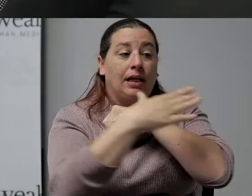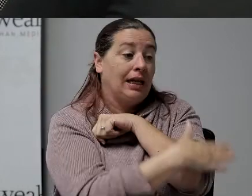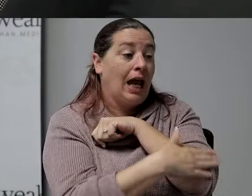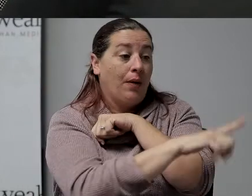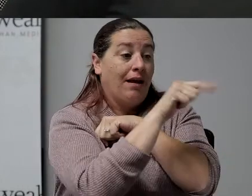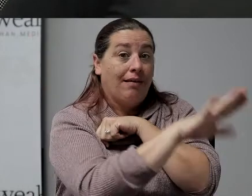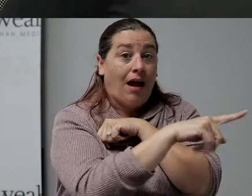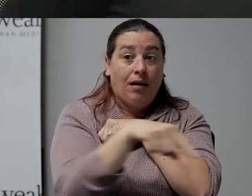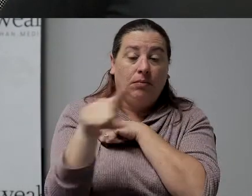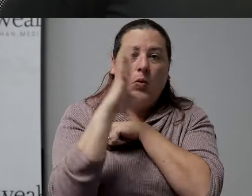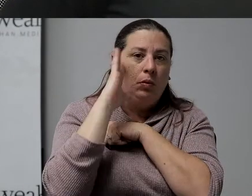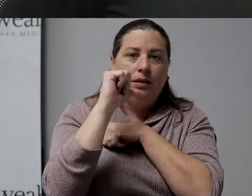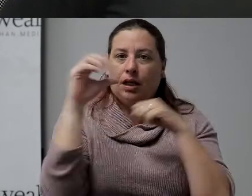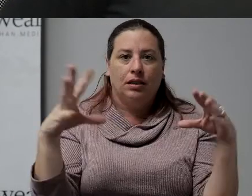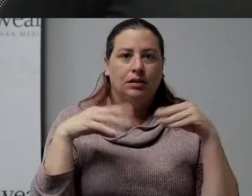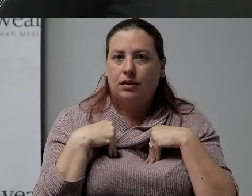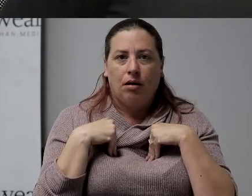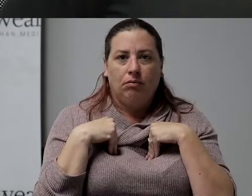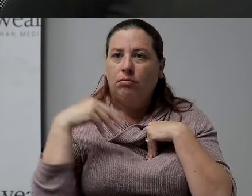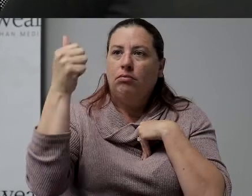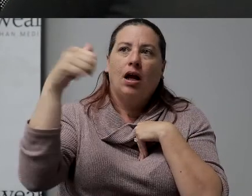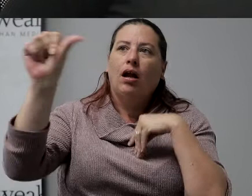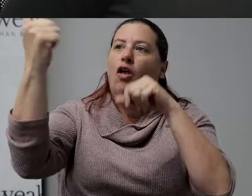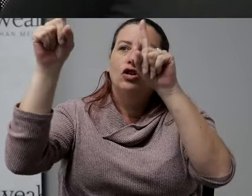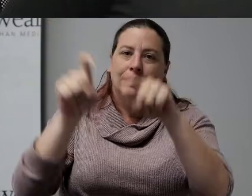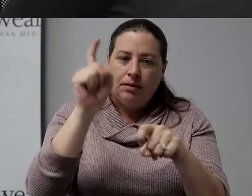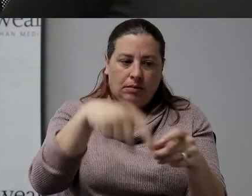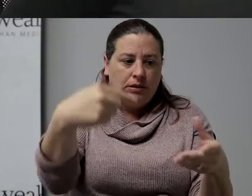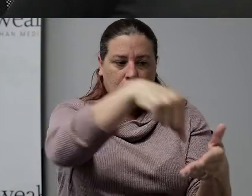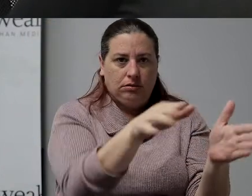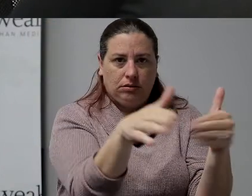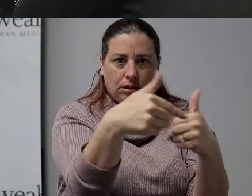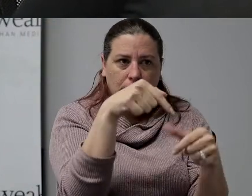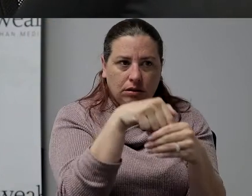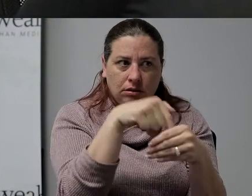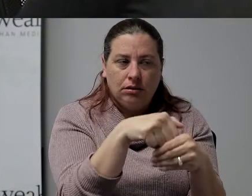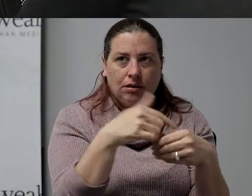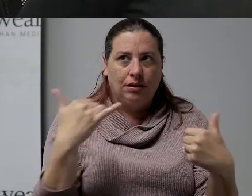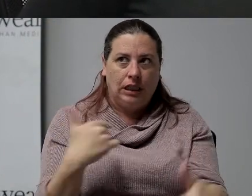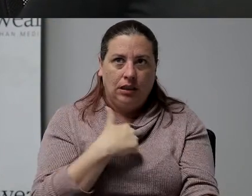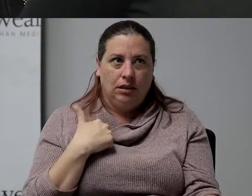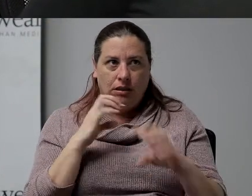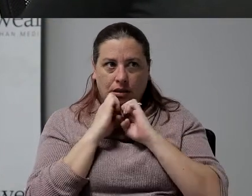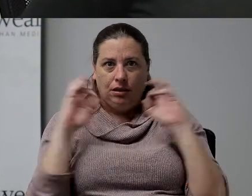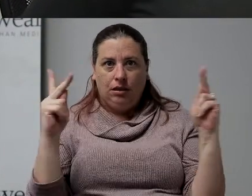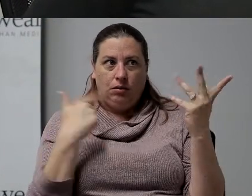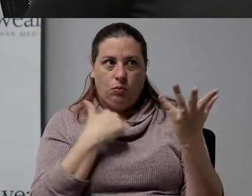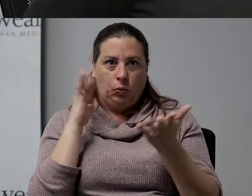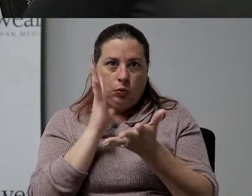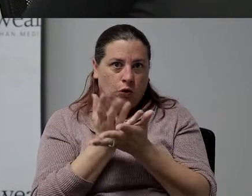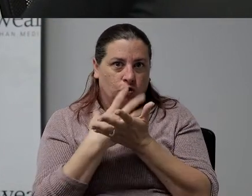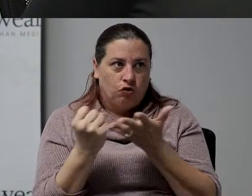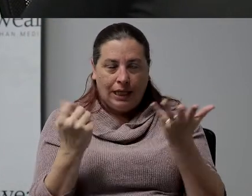nothing else. They had to come in there. And so now we're going, okay, we're about to run out. And so we were literally just